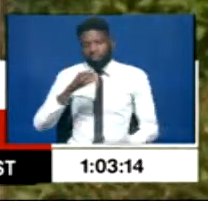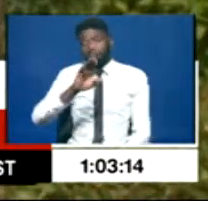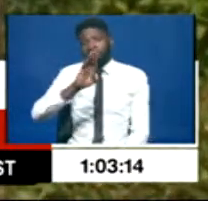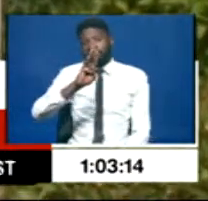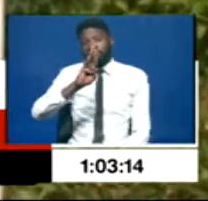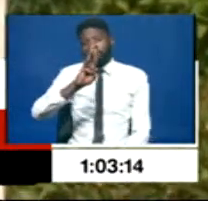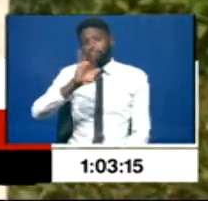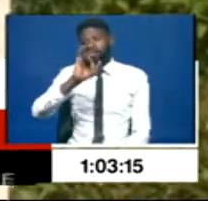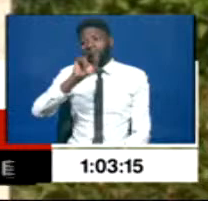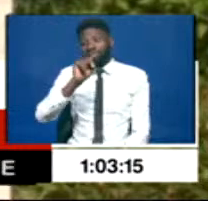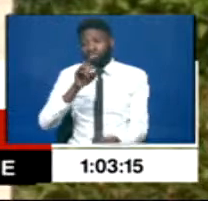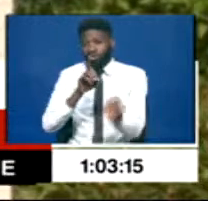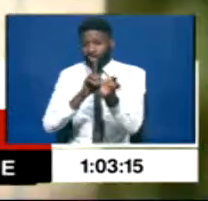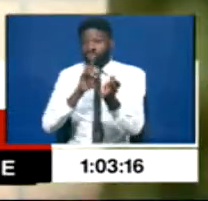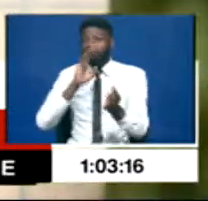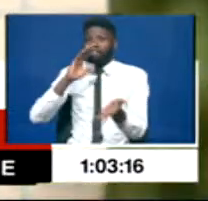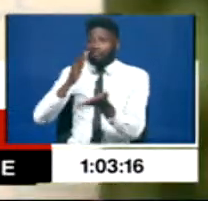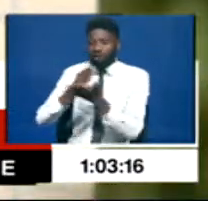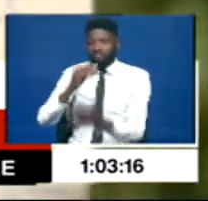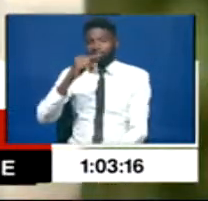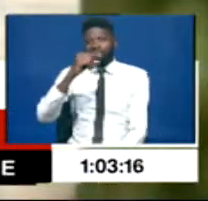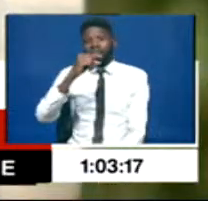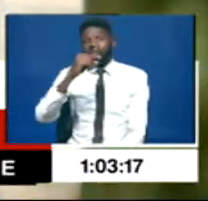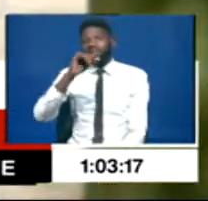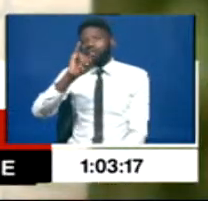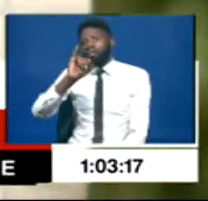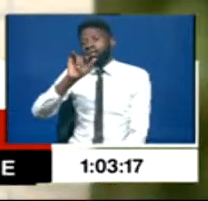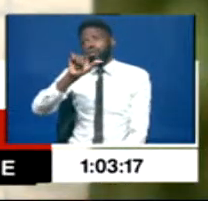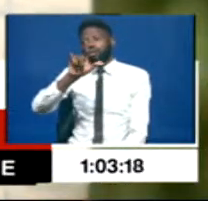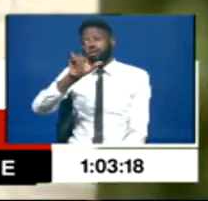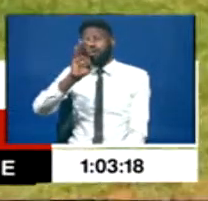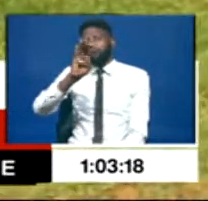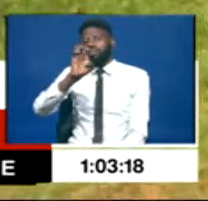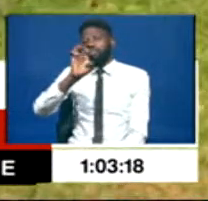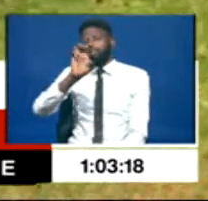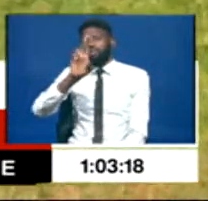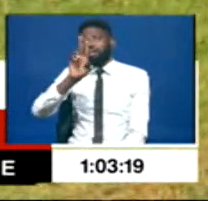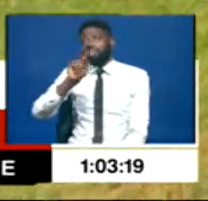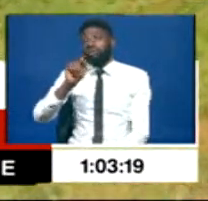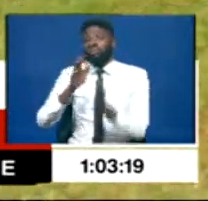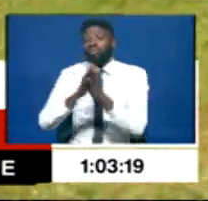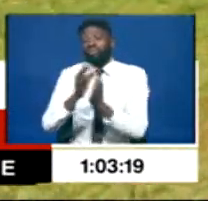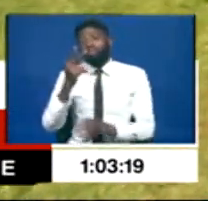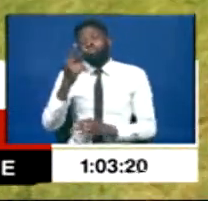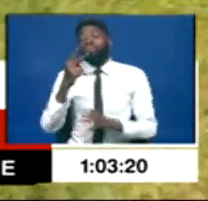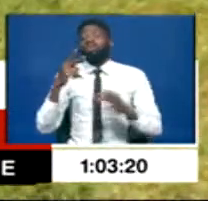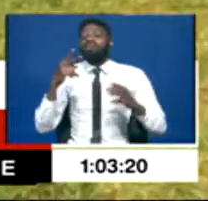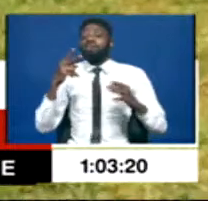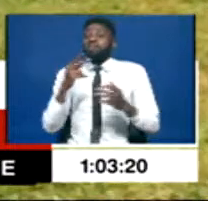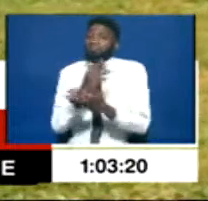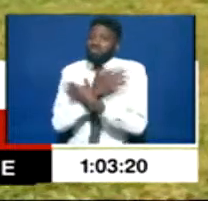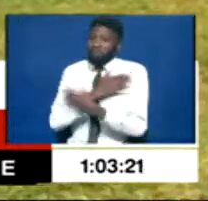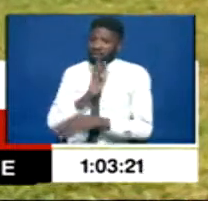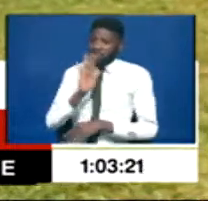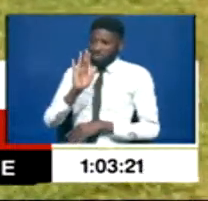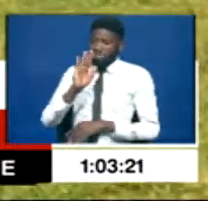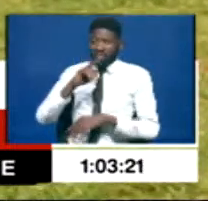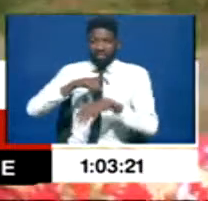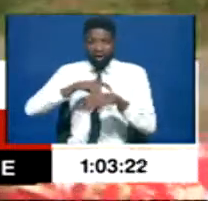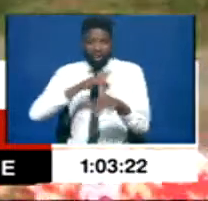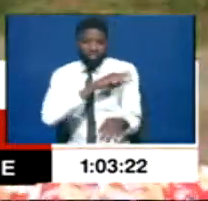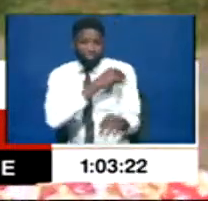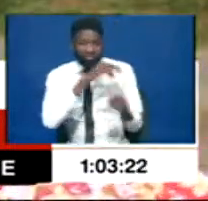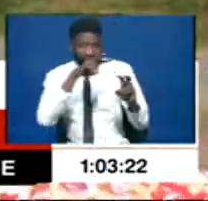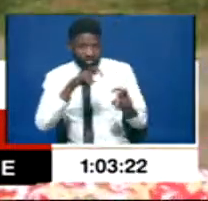Gilbert Makumba together with his two friends in the village after the hospital diagnosis revealed that they were suffering from anthrax